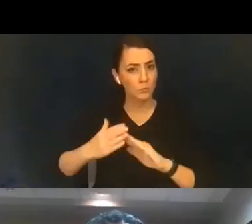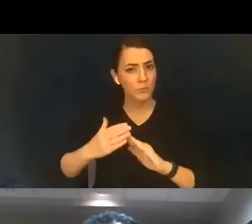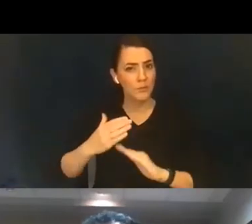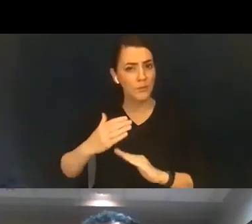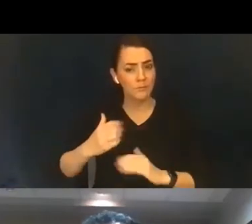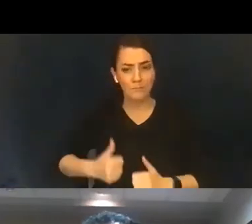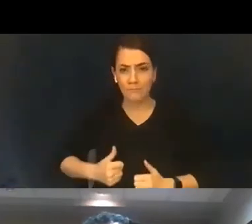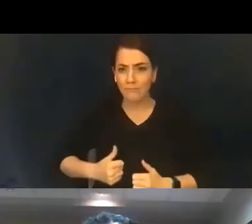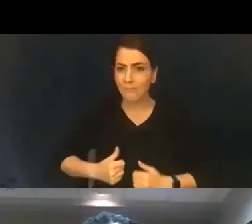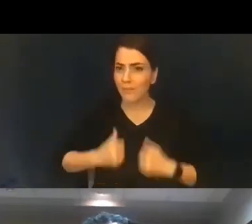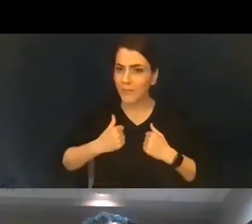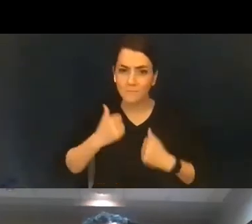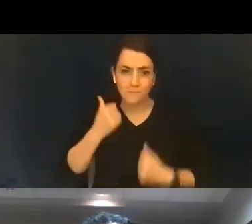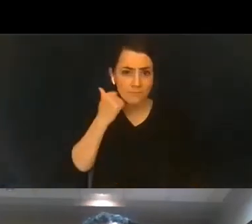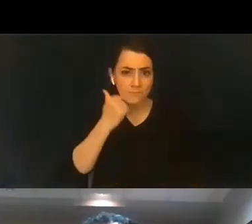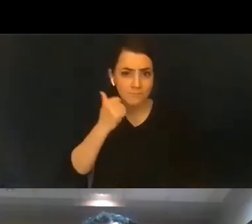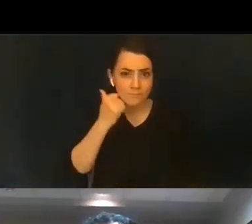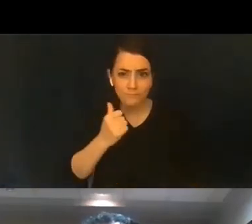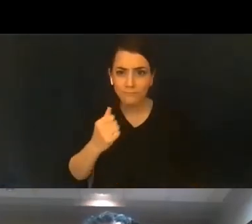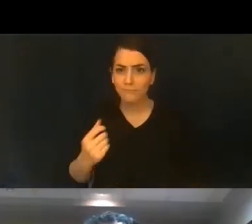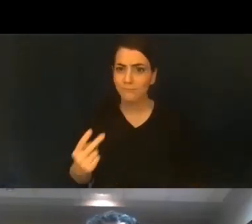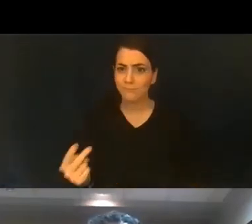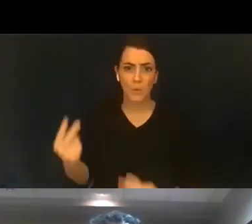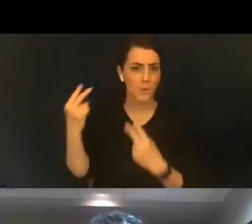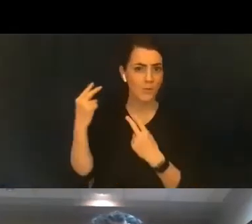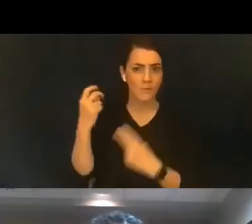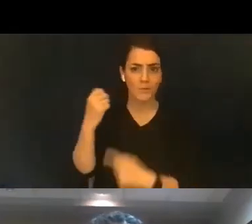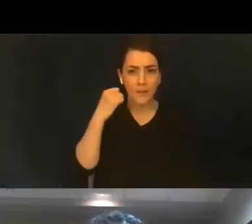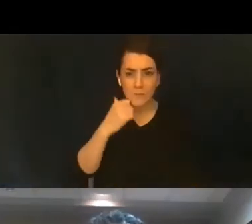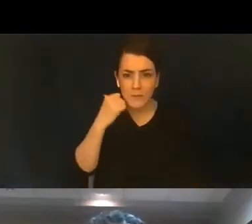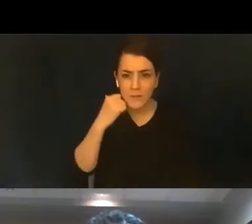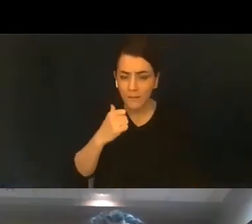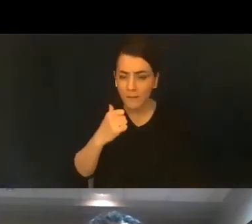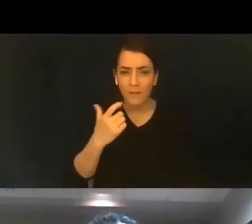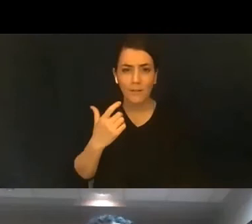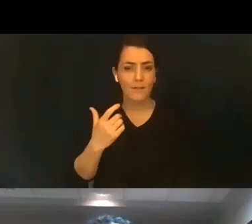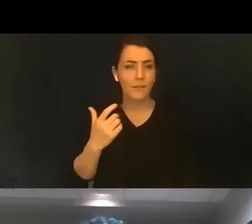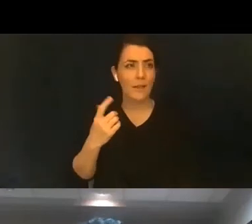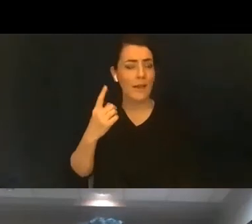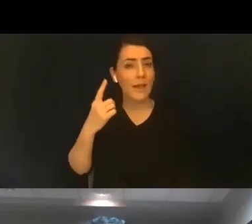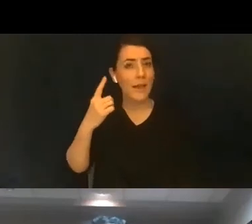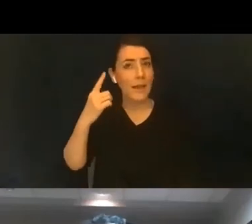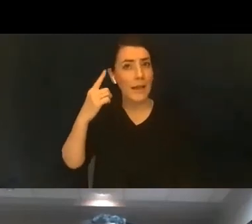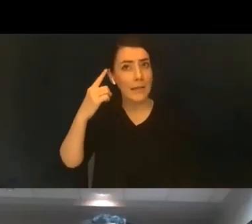day in April. I believe it's April 15th or 16th.